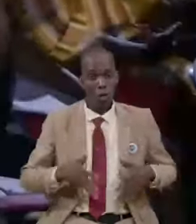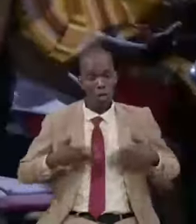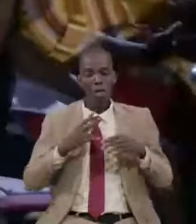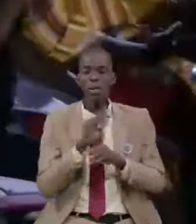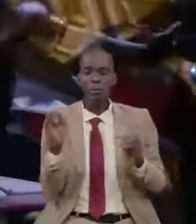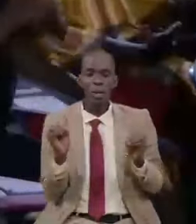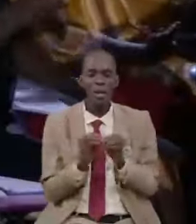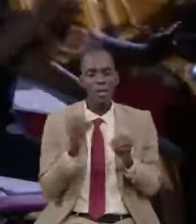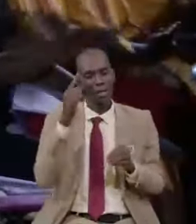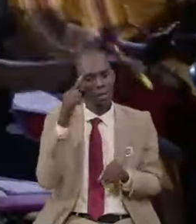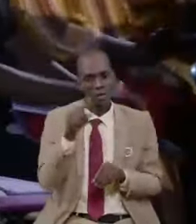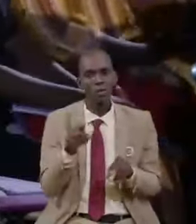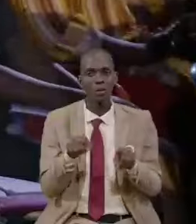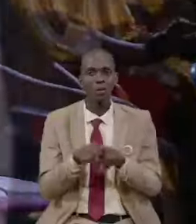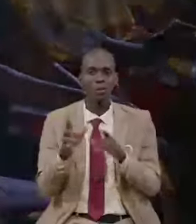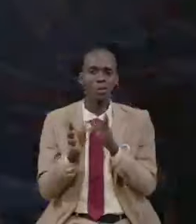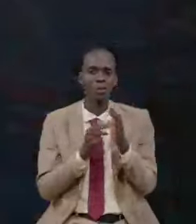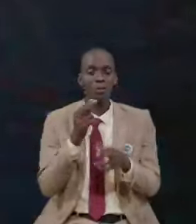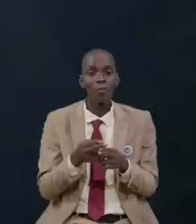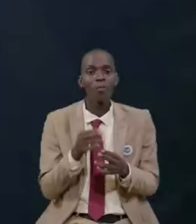Yeah. That's why he now says in